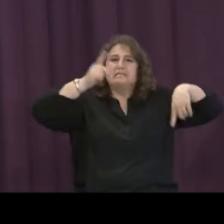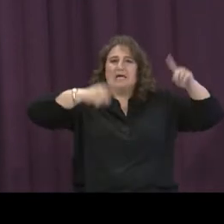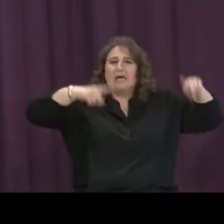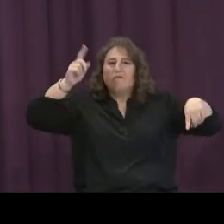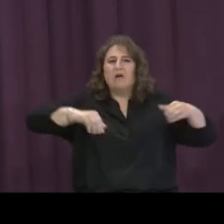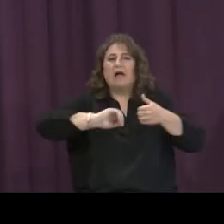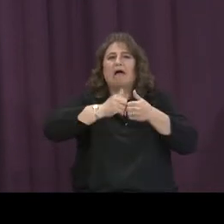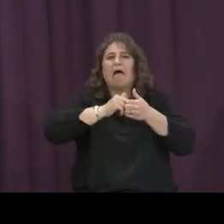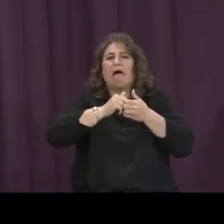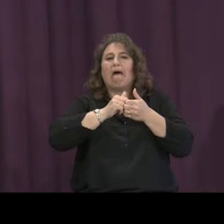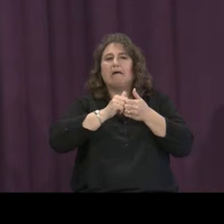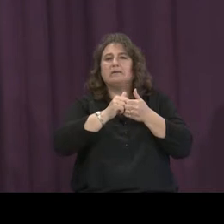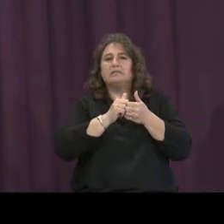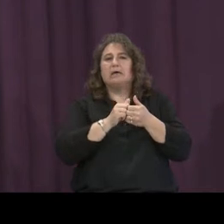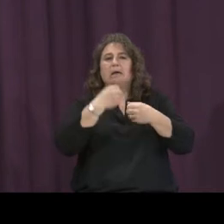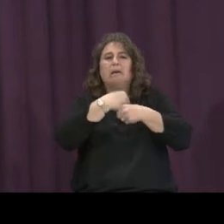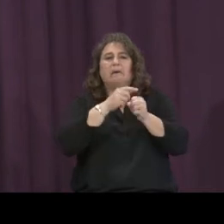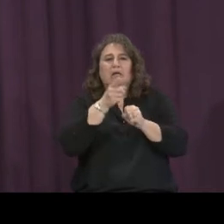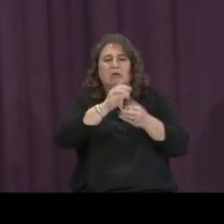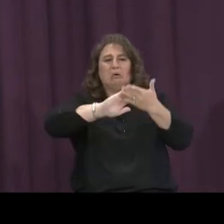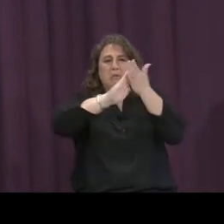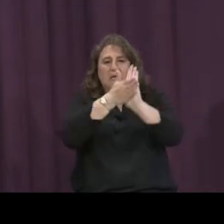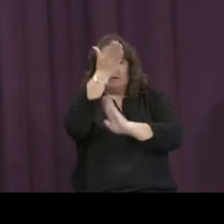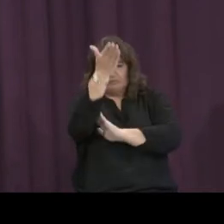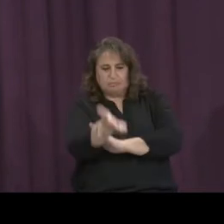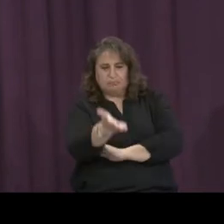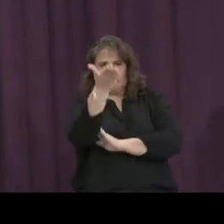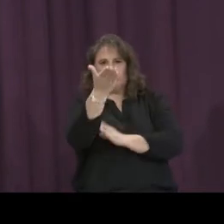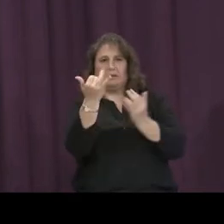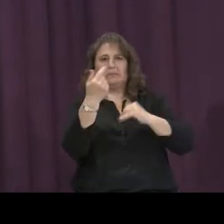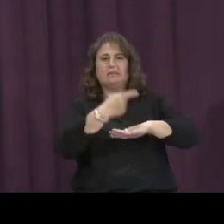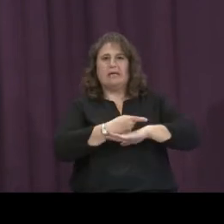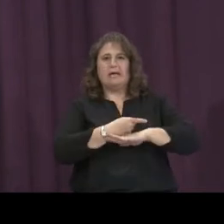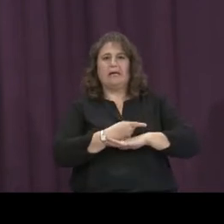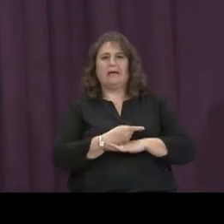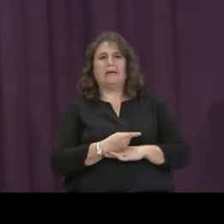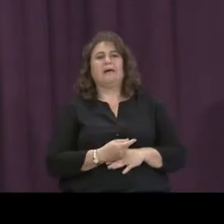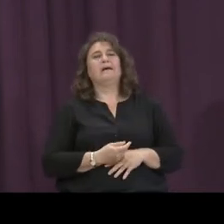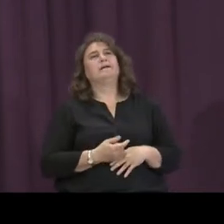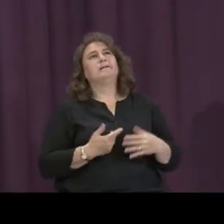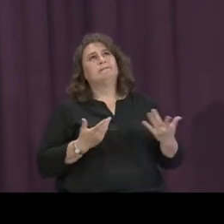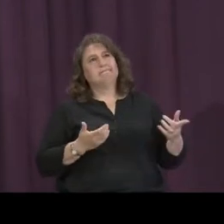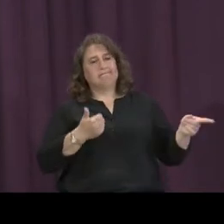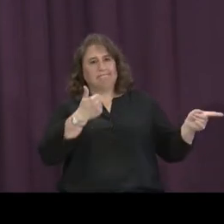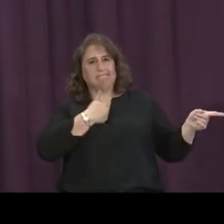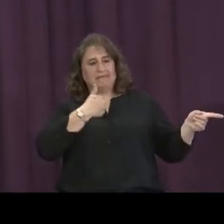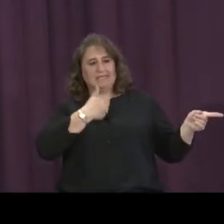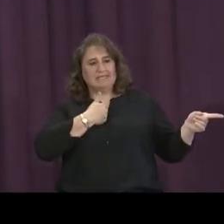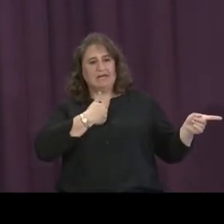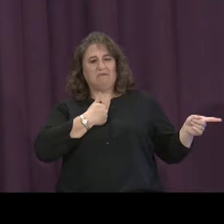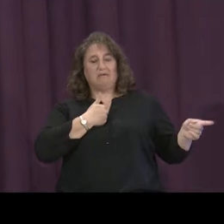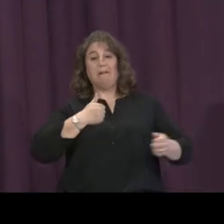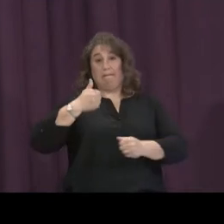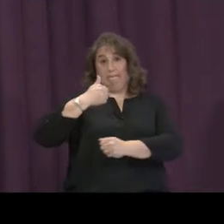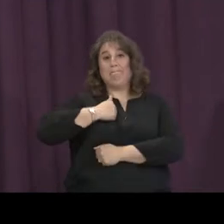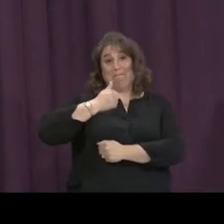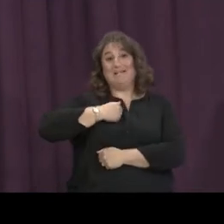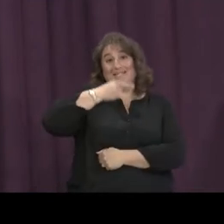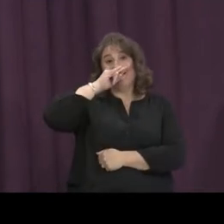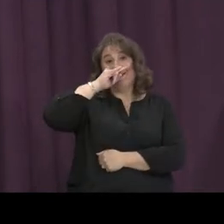it shaped you? And so the person you are today. You know, I, I am a military kid.